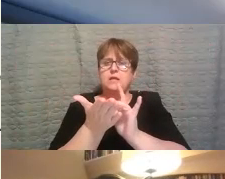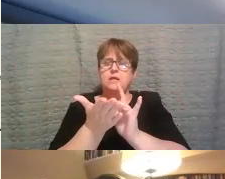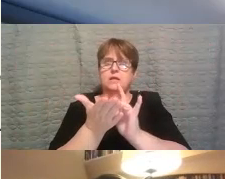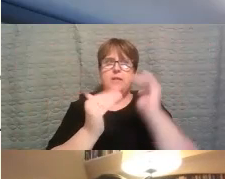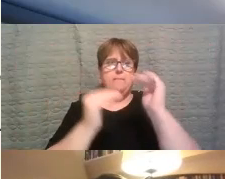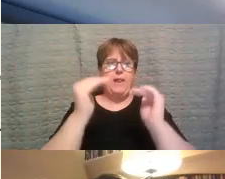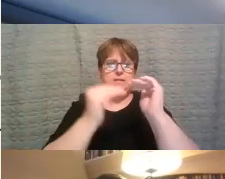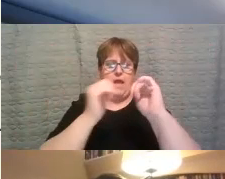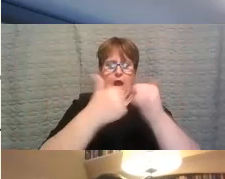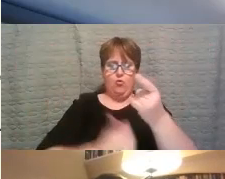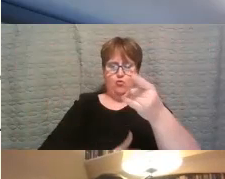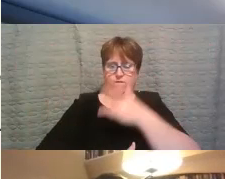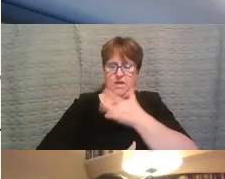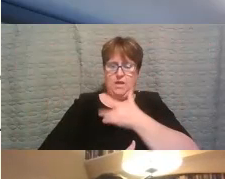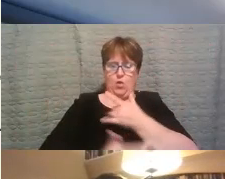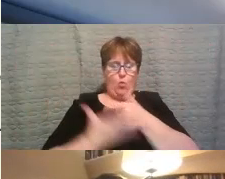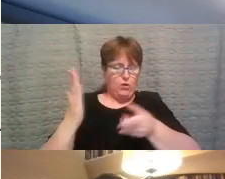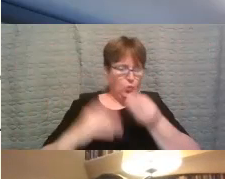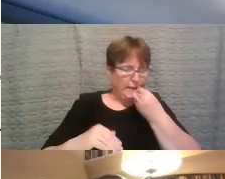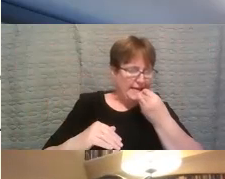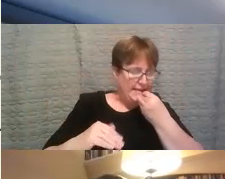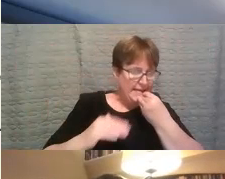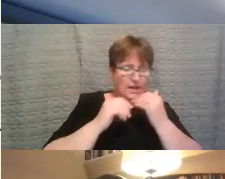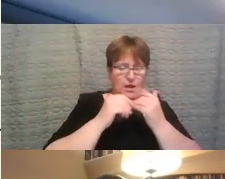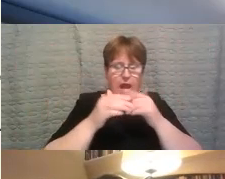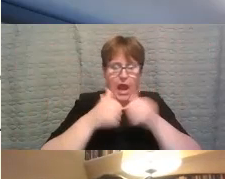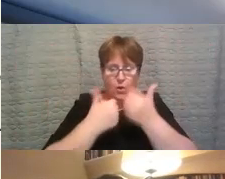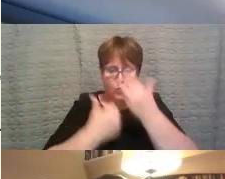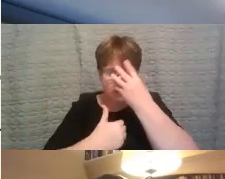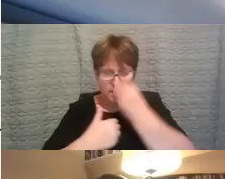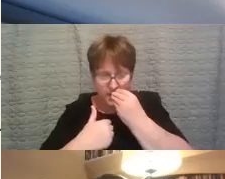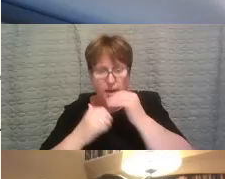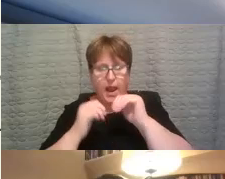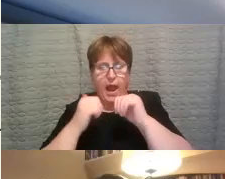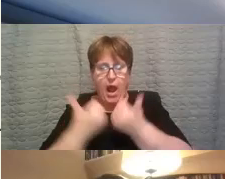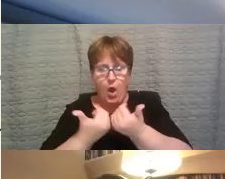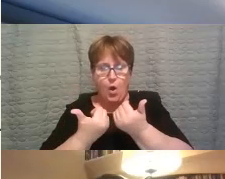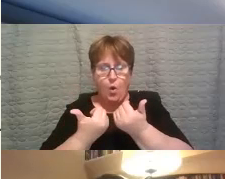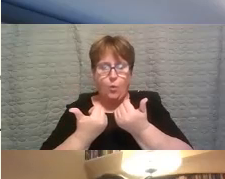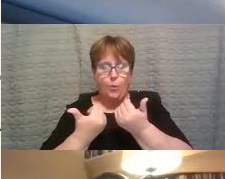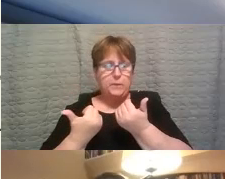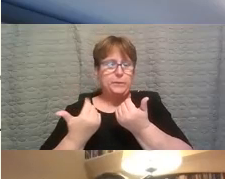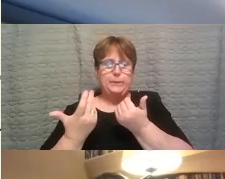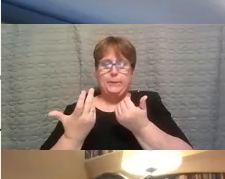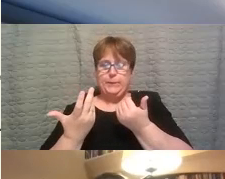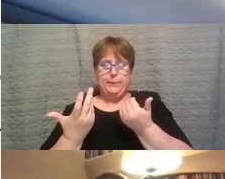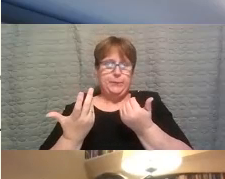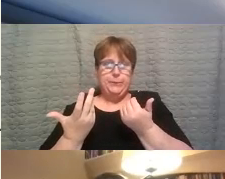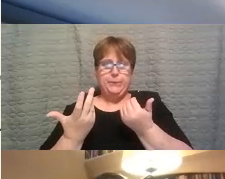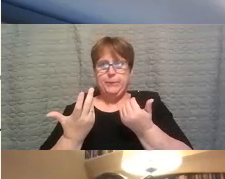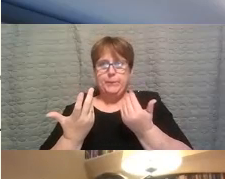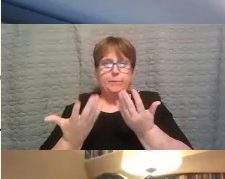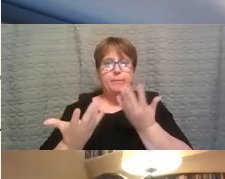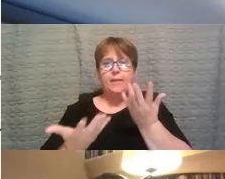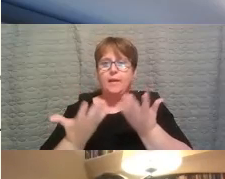how you feel, what you eat, how you sleep, and how you um, uh,